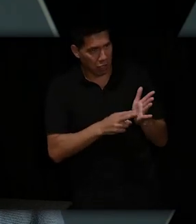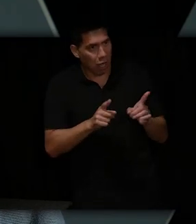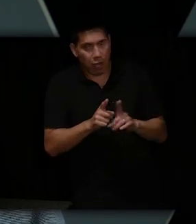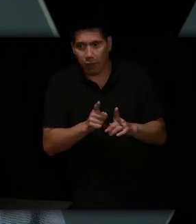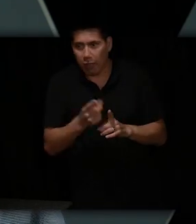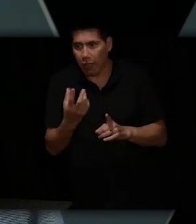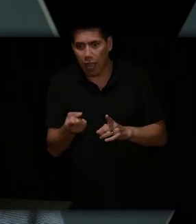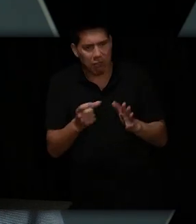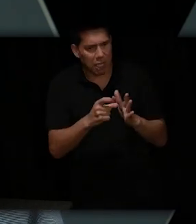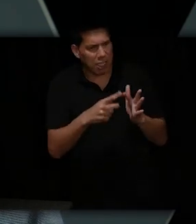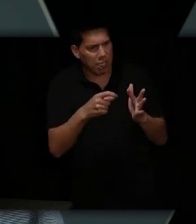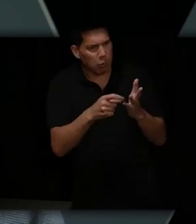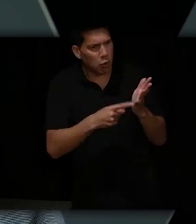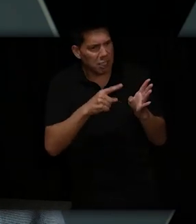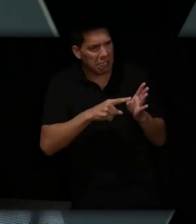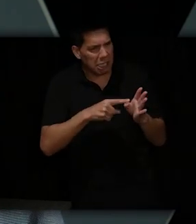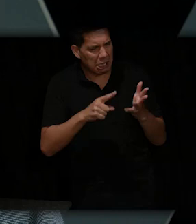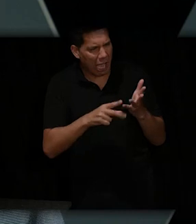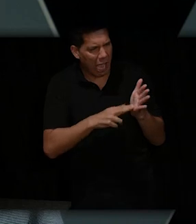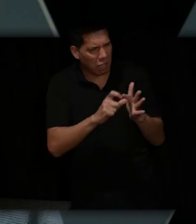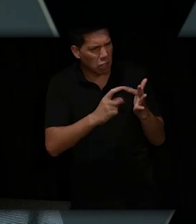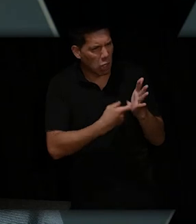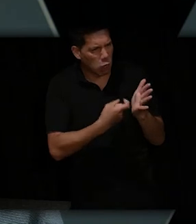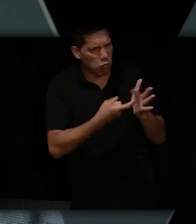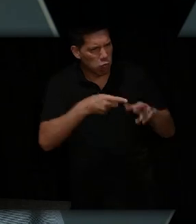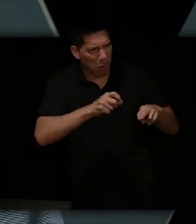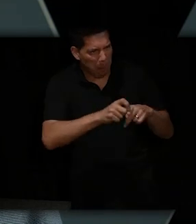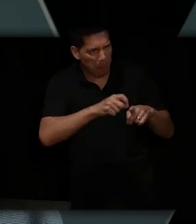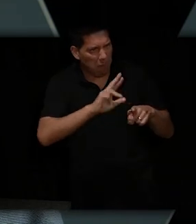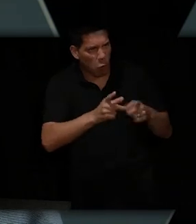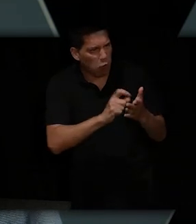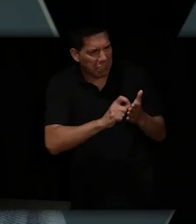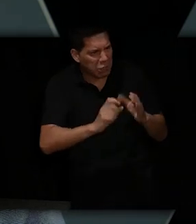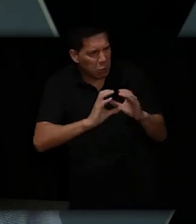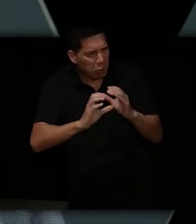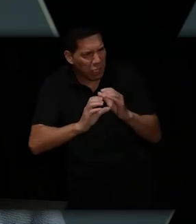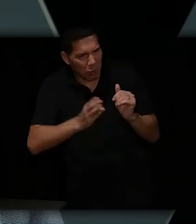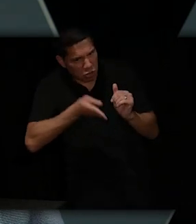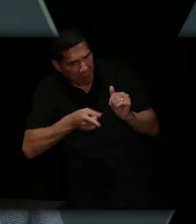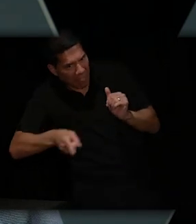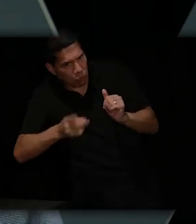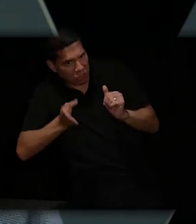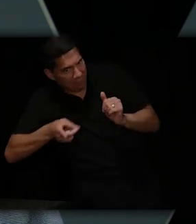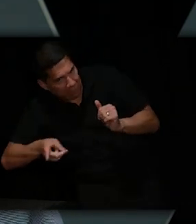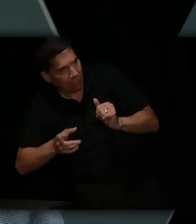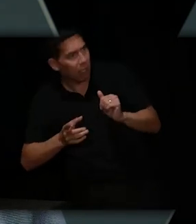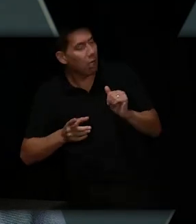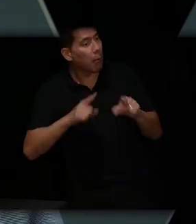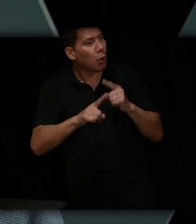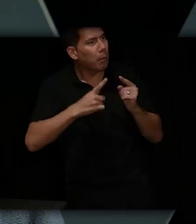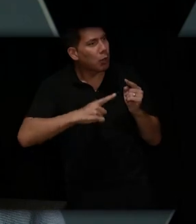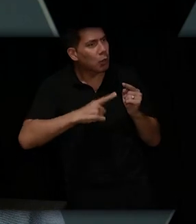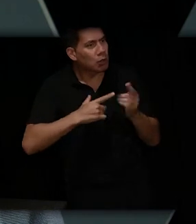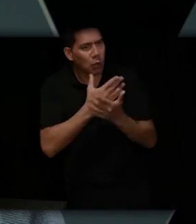deputy underrepresentative for writing and communications with a side of this or that. And it was mainly because it was a lot of people who had been there